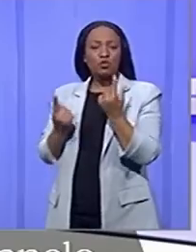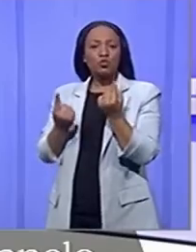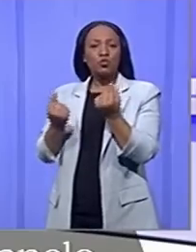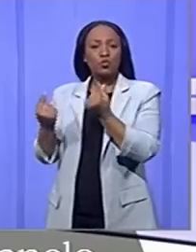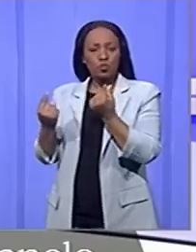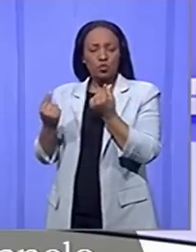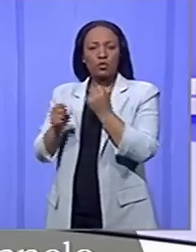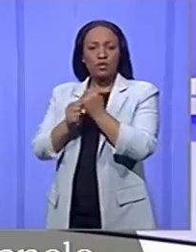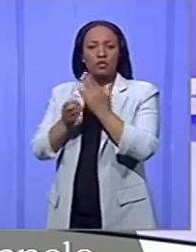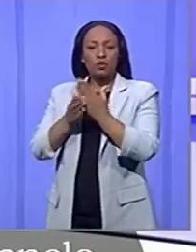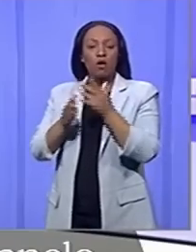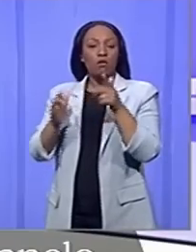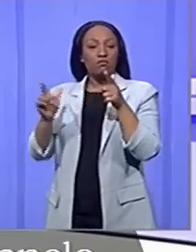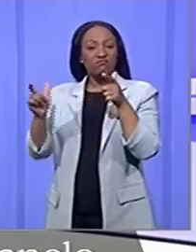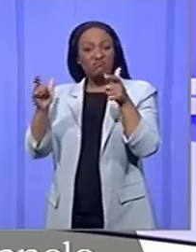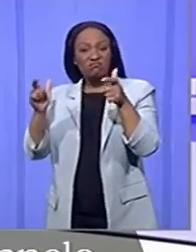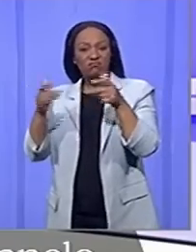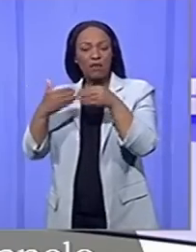botsitso tsamaisong?